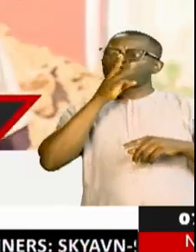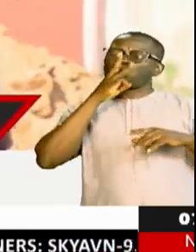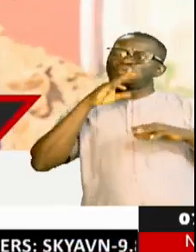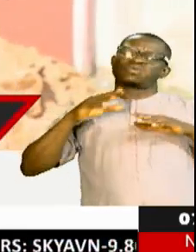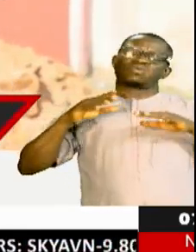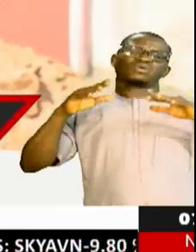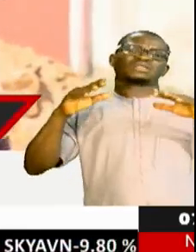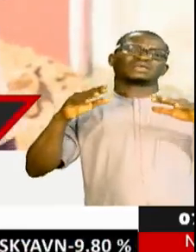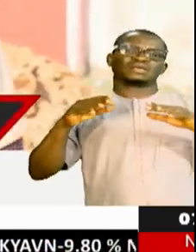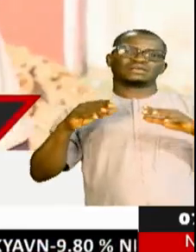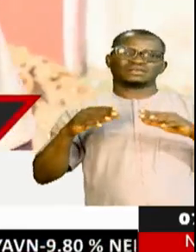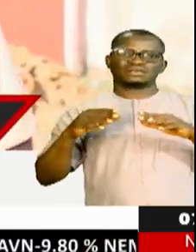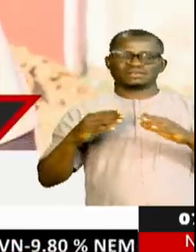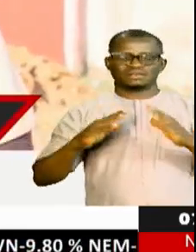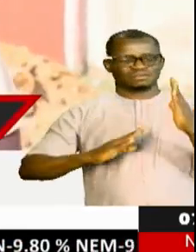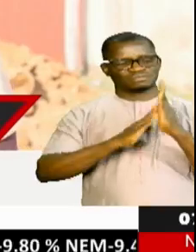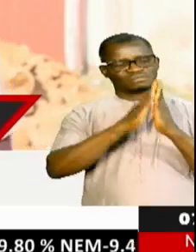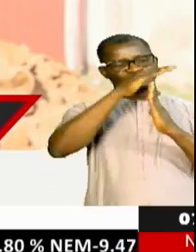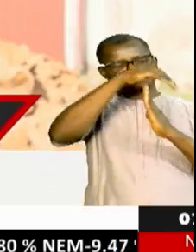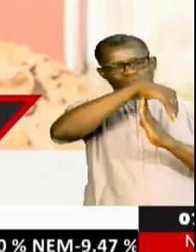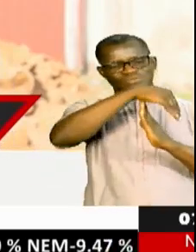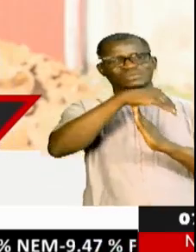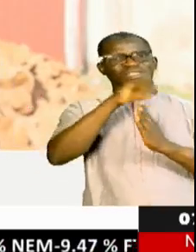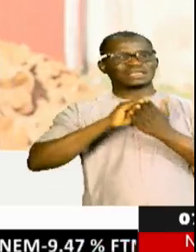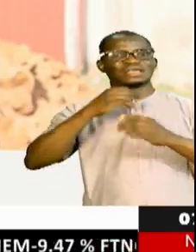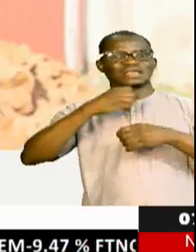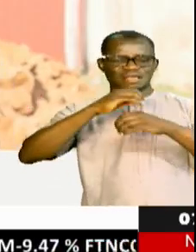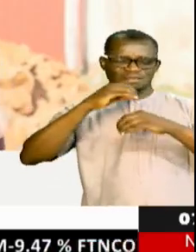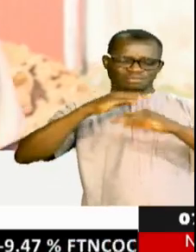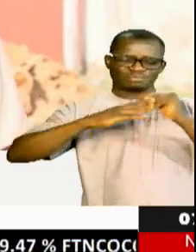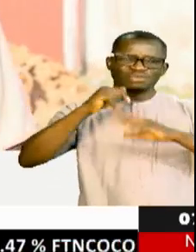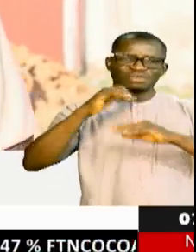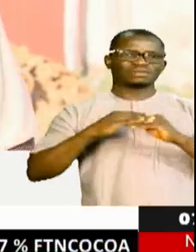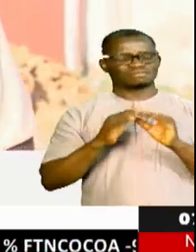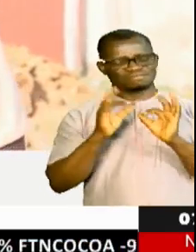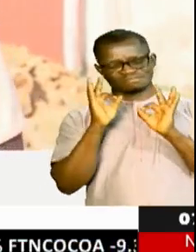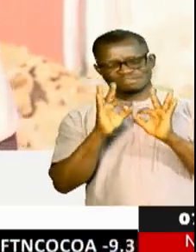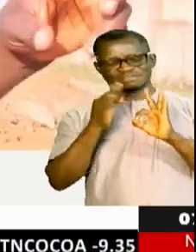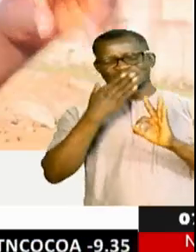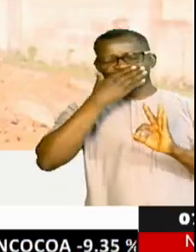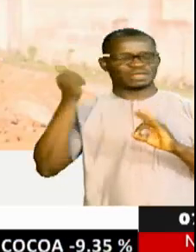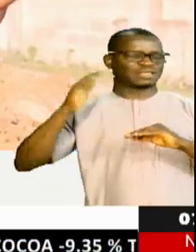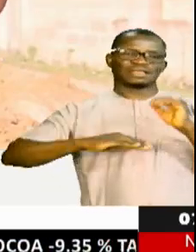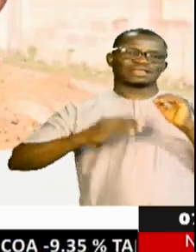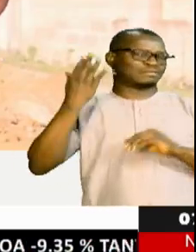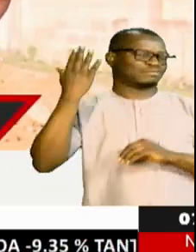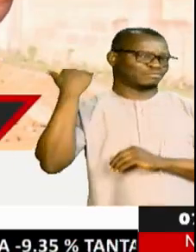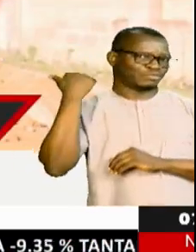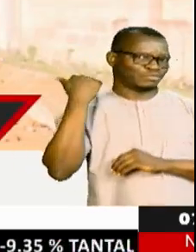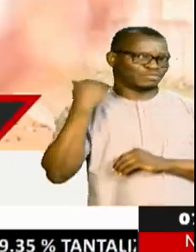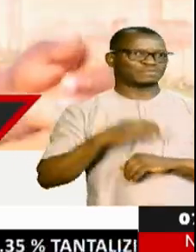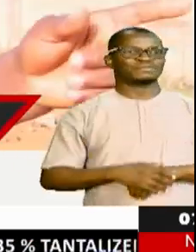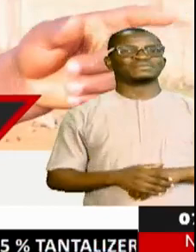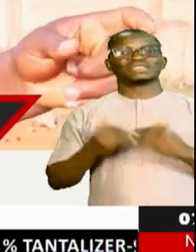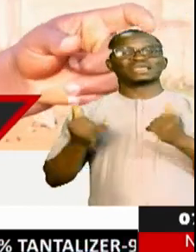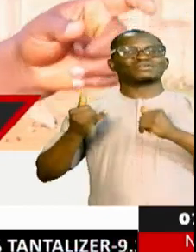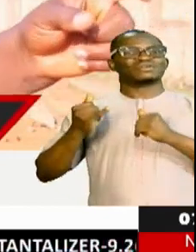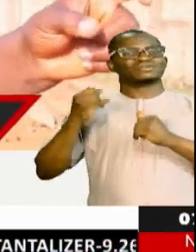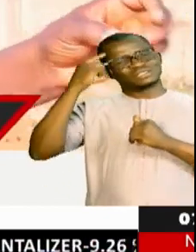constructing, I can see a positive change. It's good, better than before. The existing or the